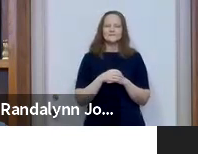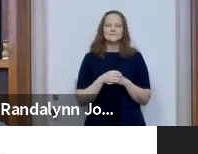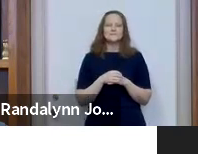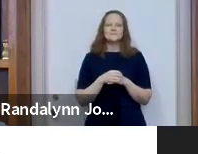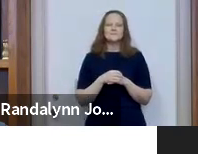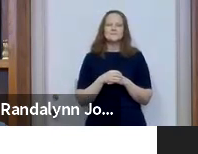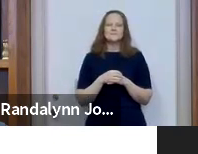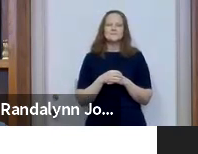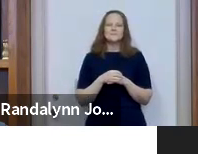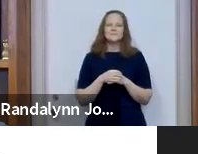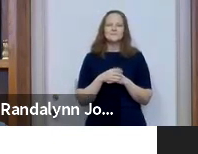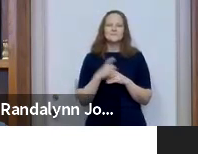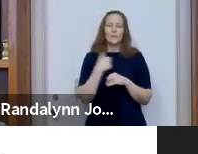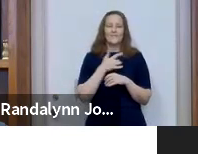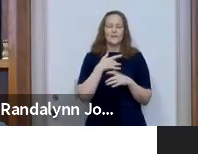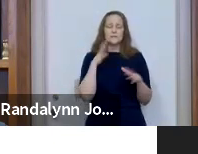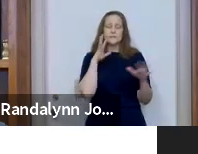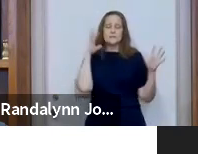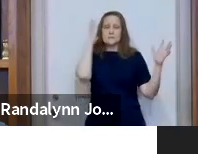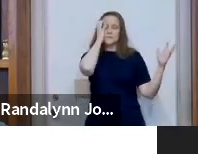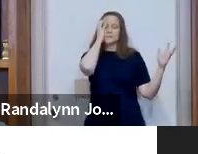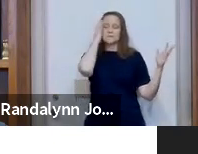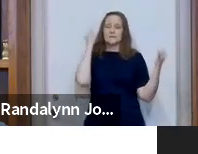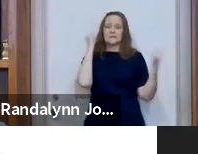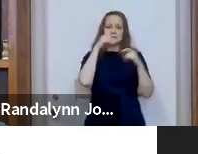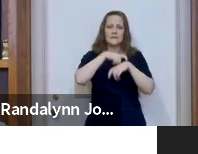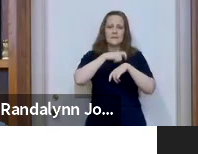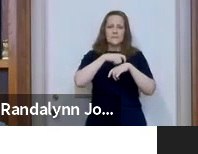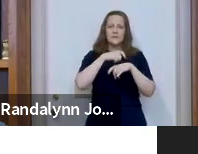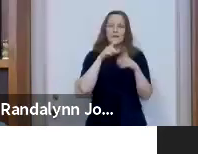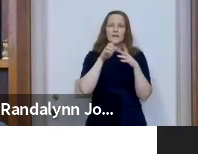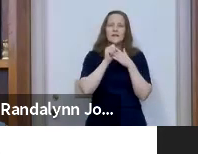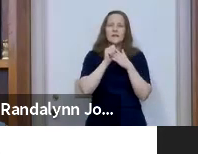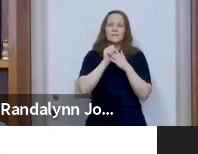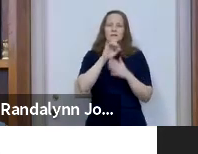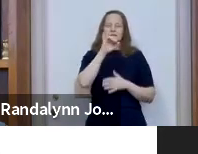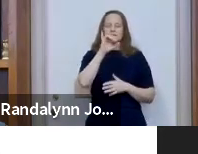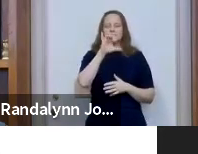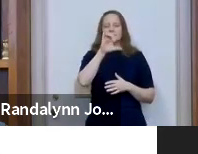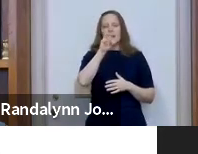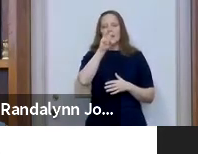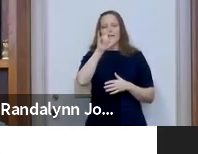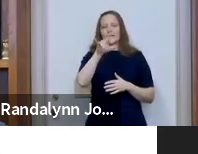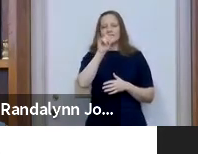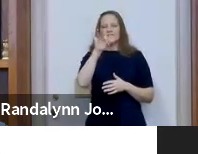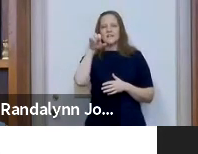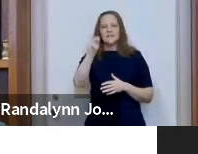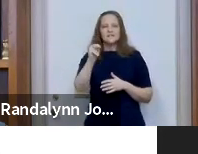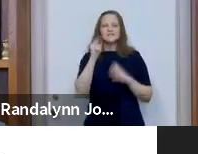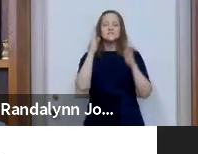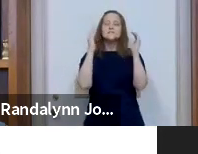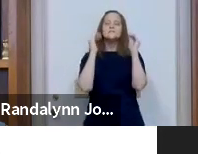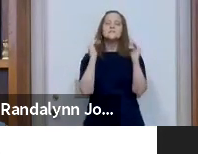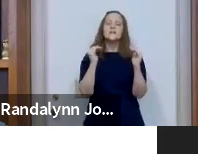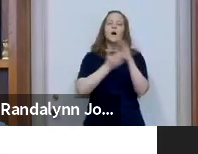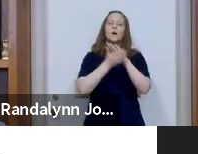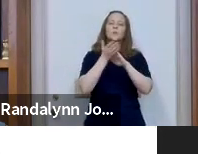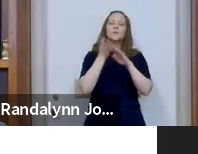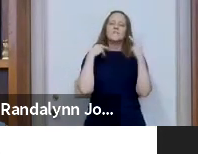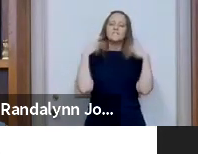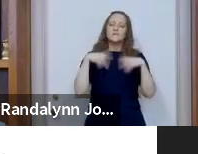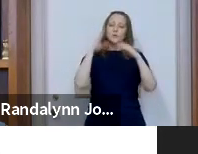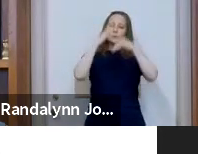this pandemic. Led by Jennifer Cowley and Adam Fine. Our Operations and Physical